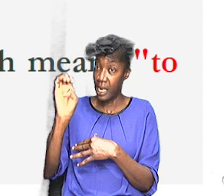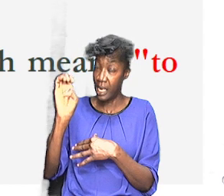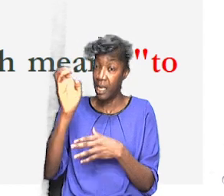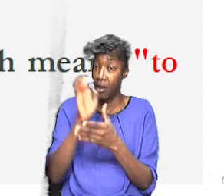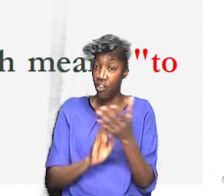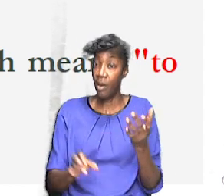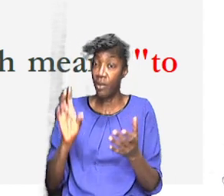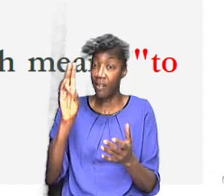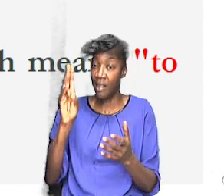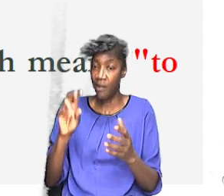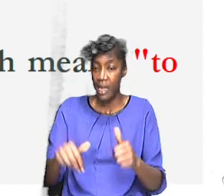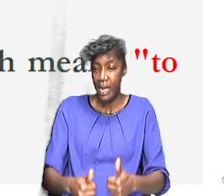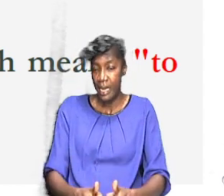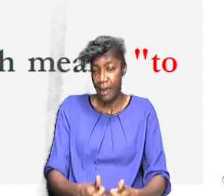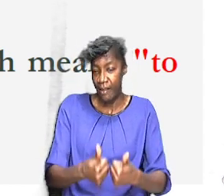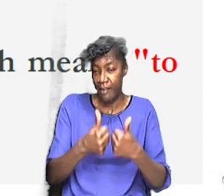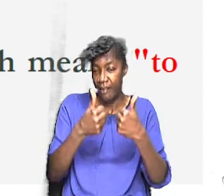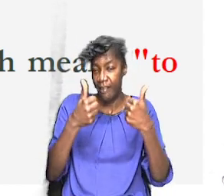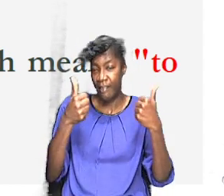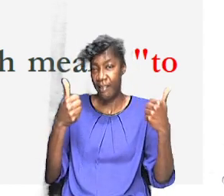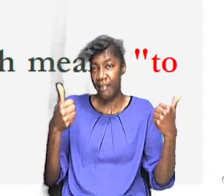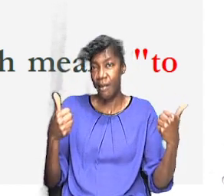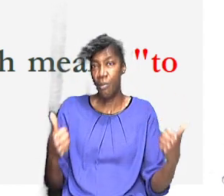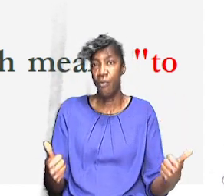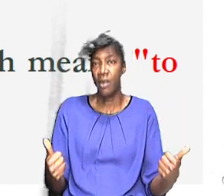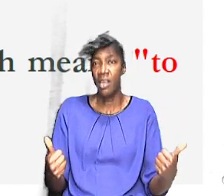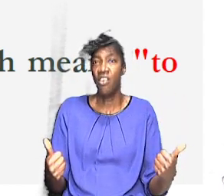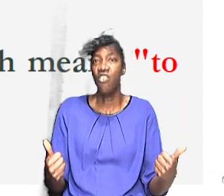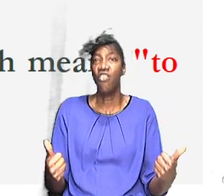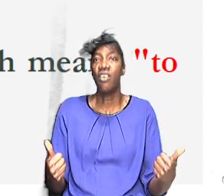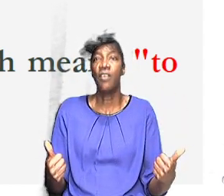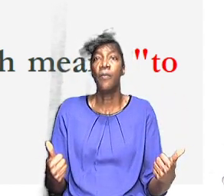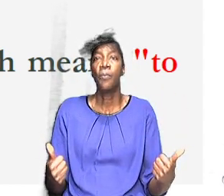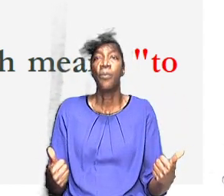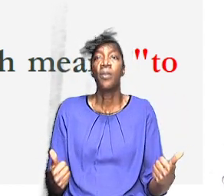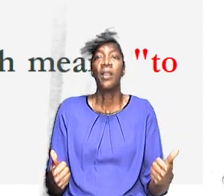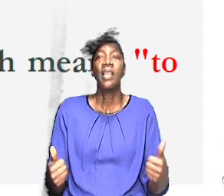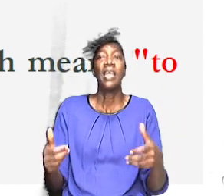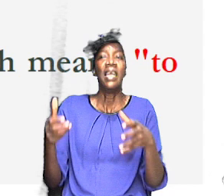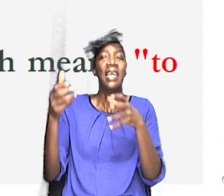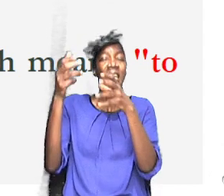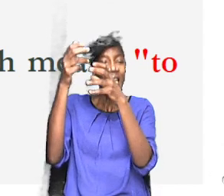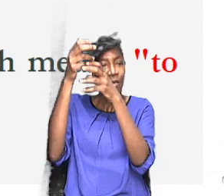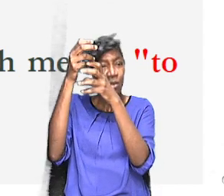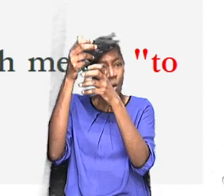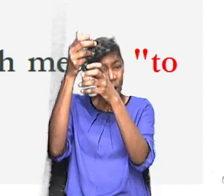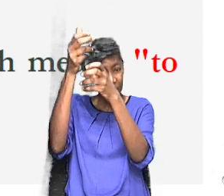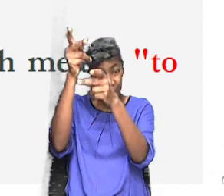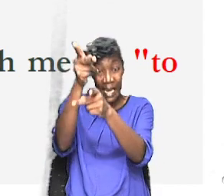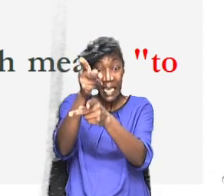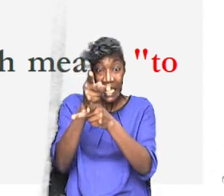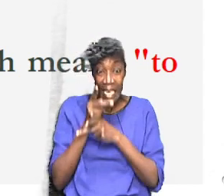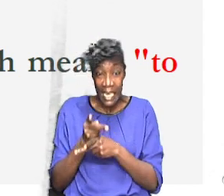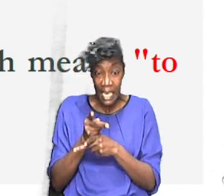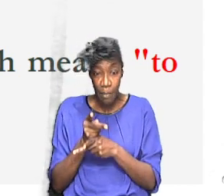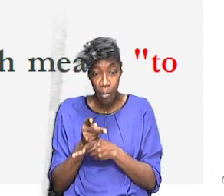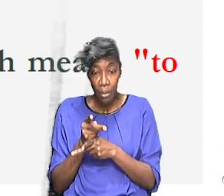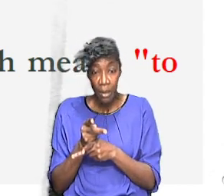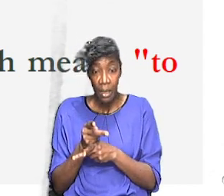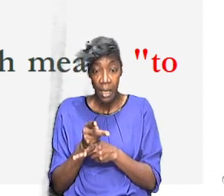the separationists who insist on preserving the traditions. And let me tell you what